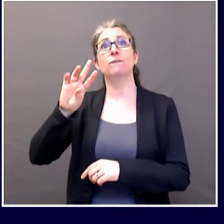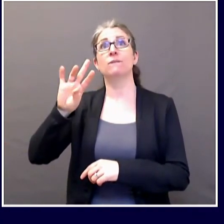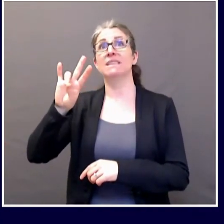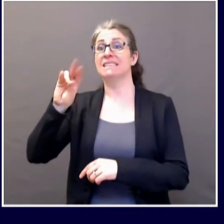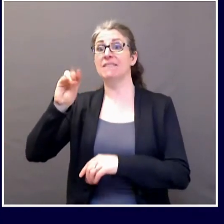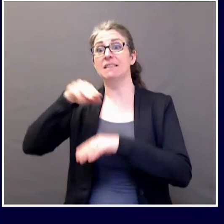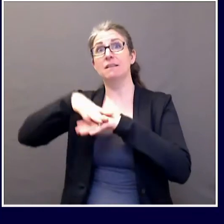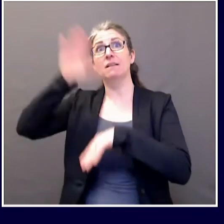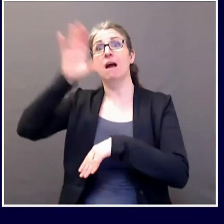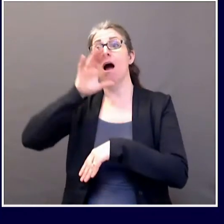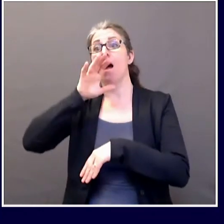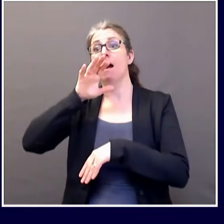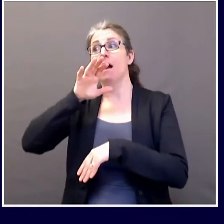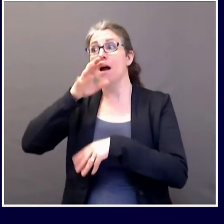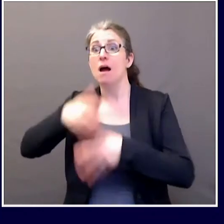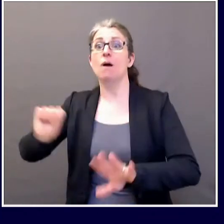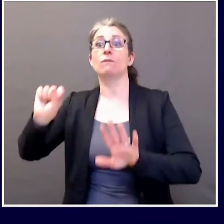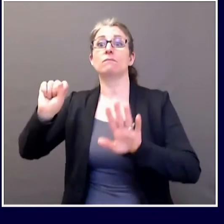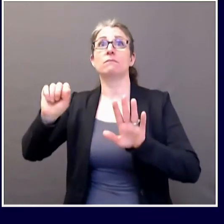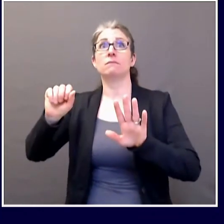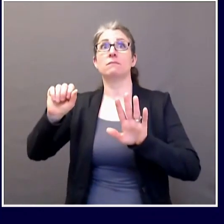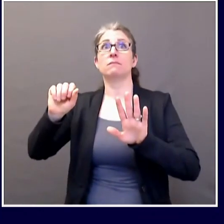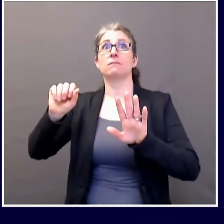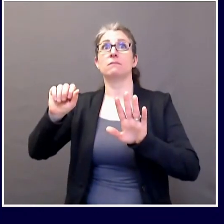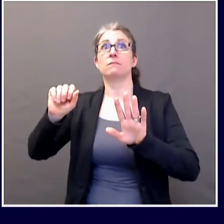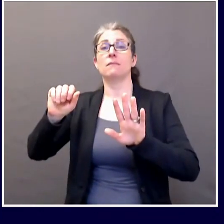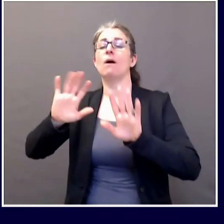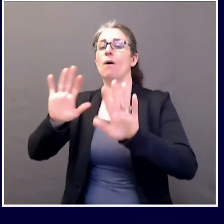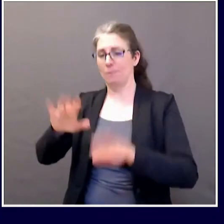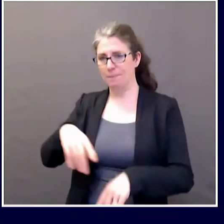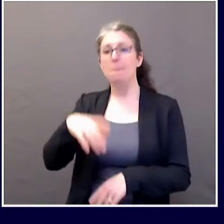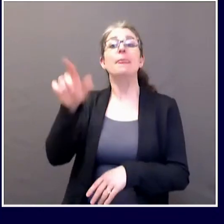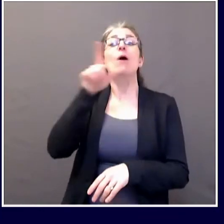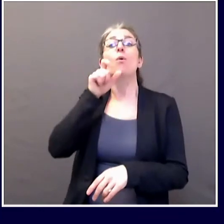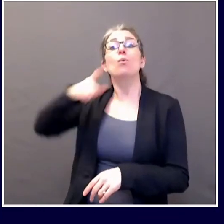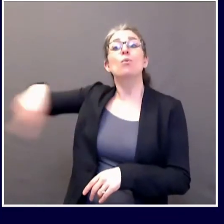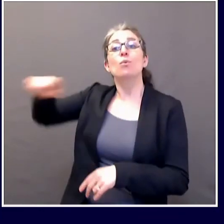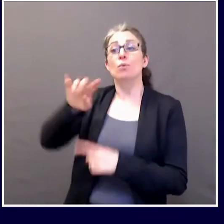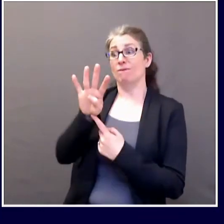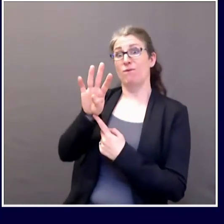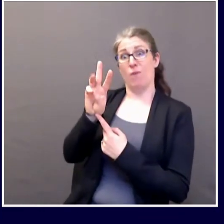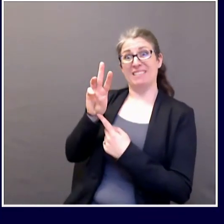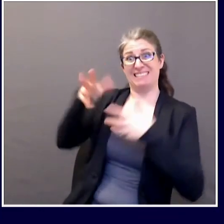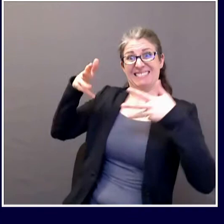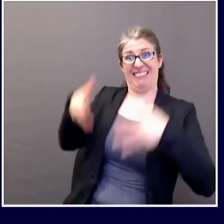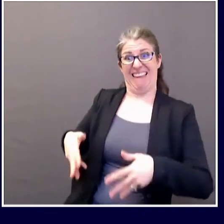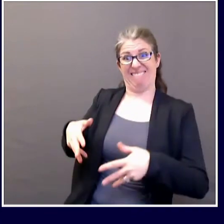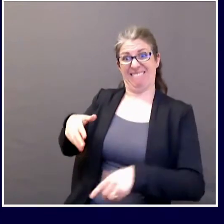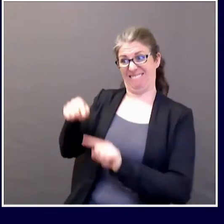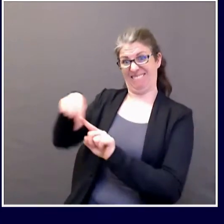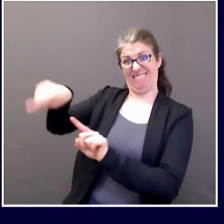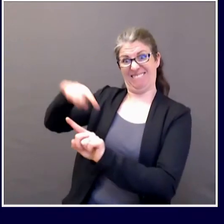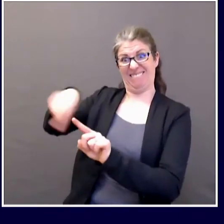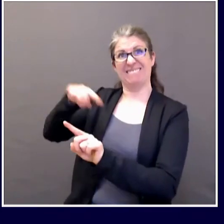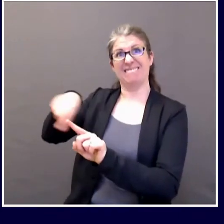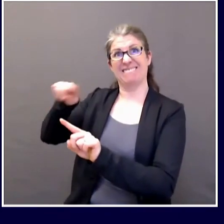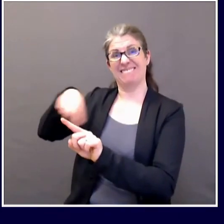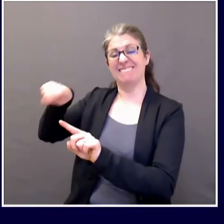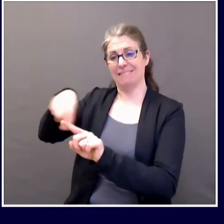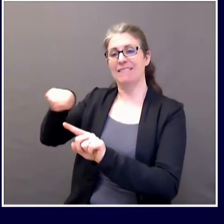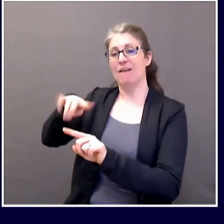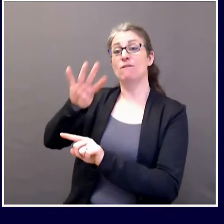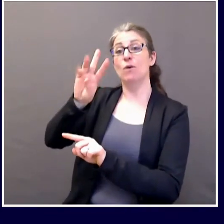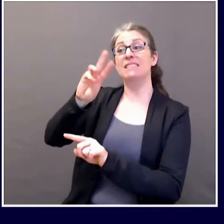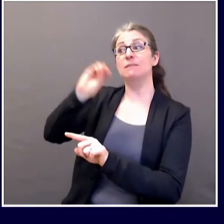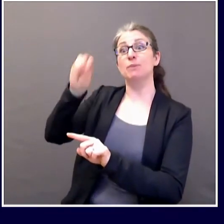need to get their first dose. We know that these things are like dials. We will start turning up the dial on the next category,